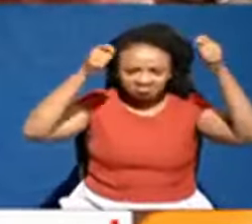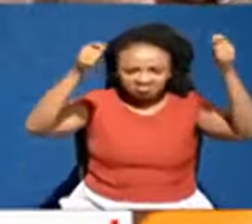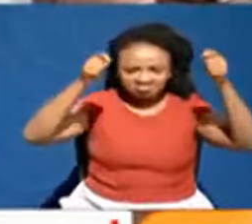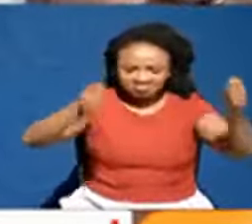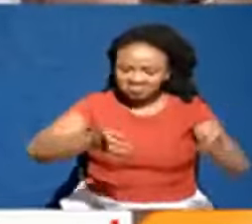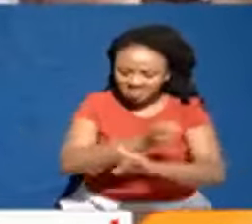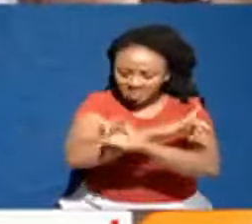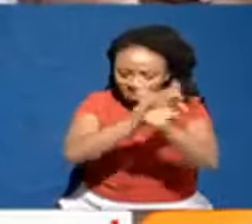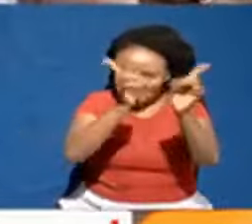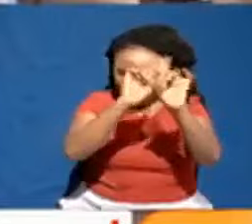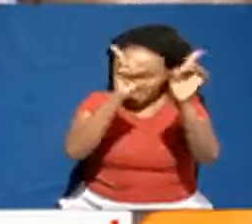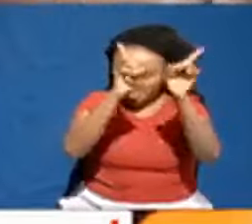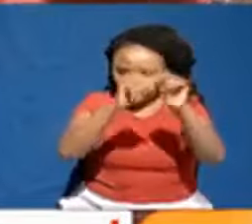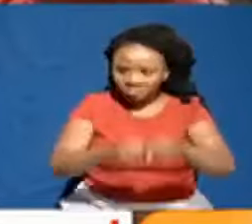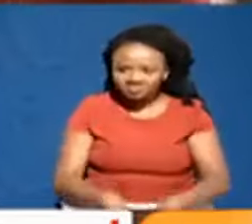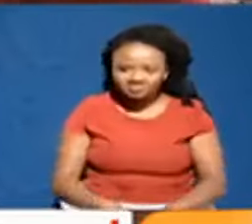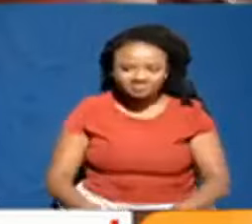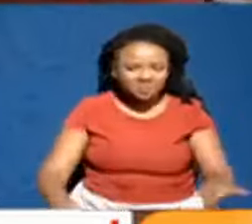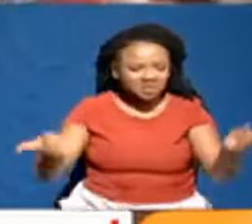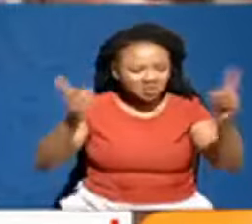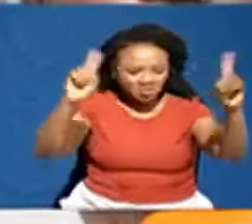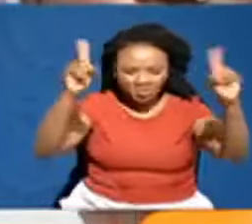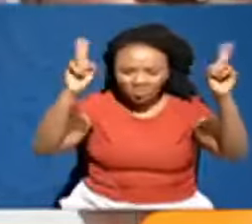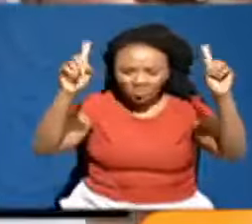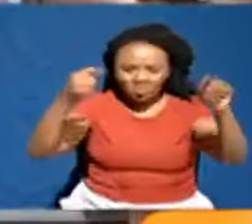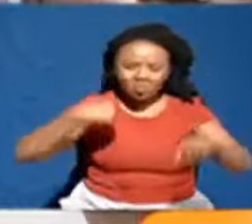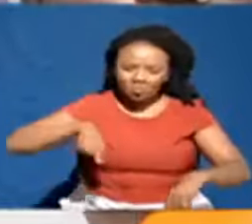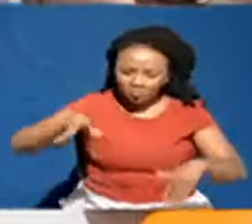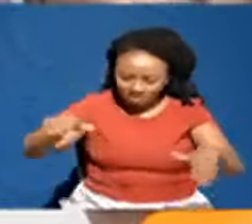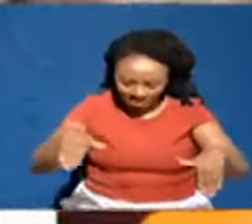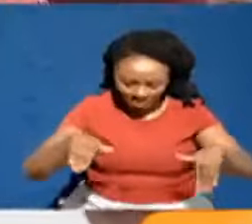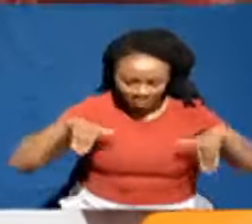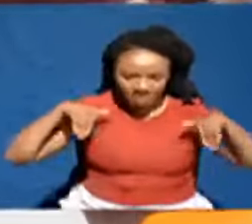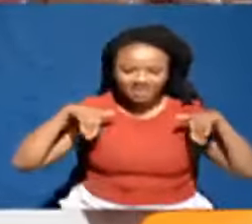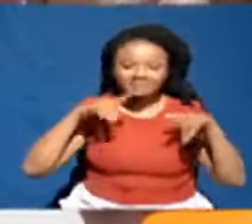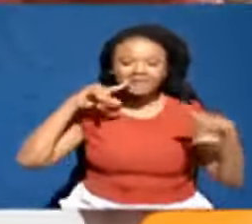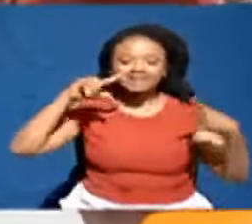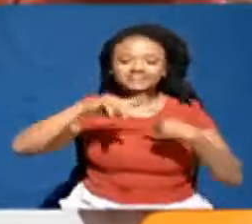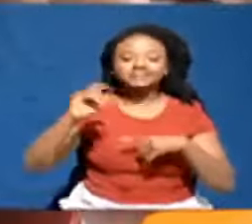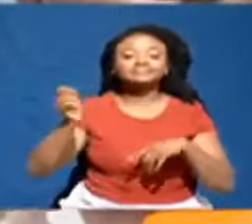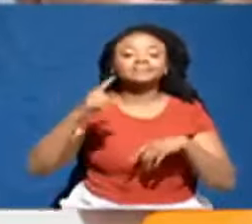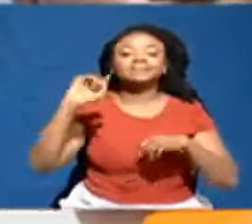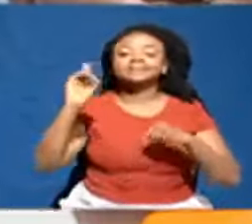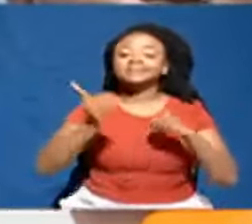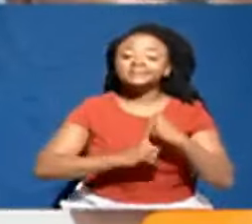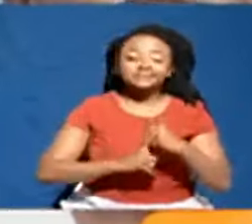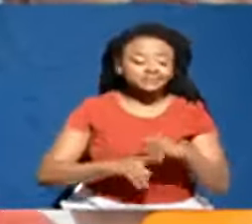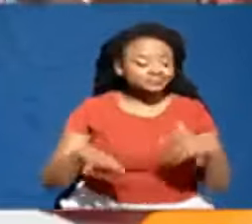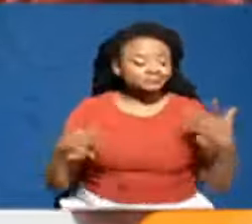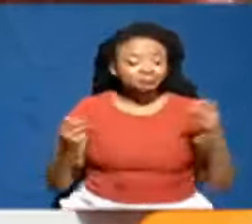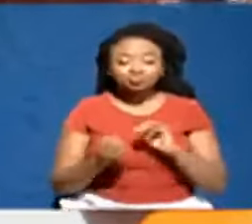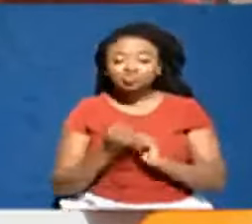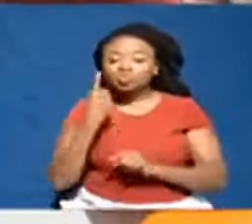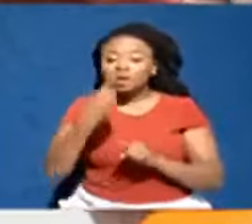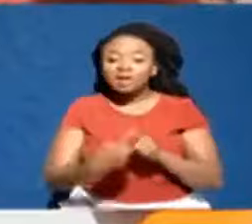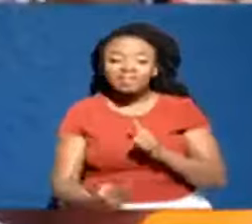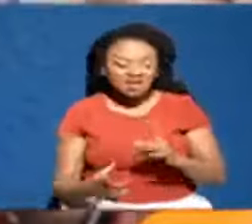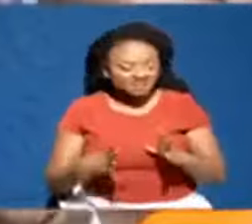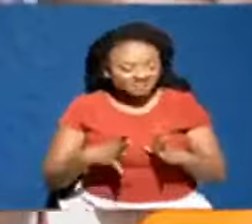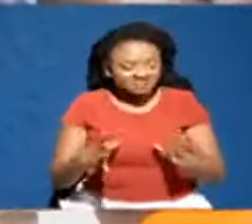We will not suspend the strike. We will wait for them for 6 months. We will wait for them for 12 months.